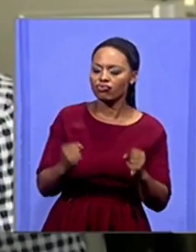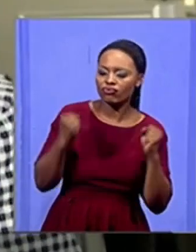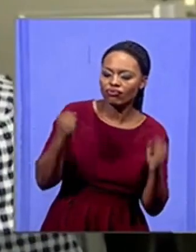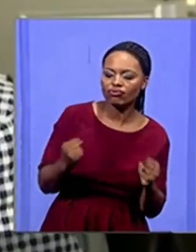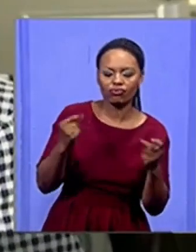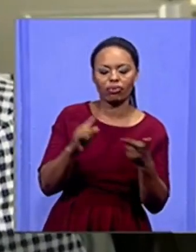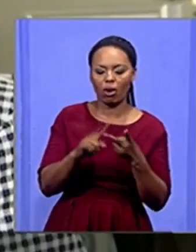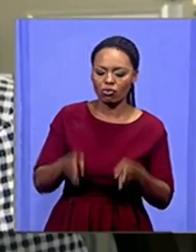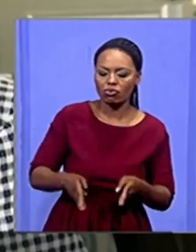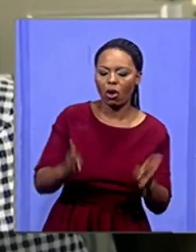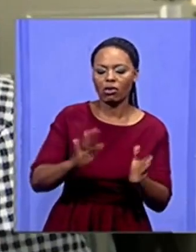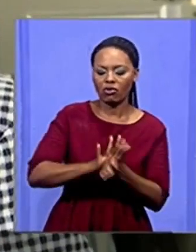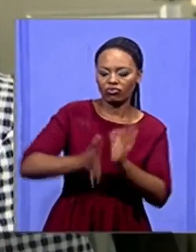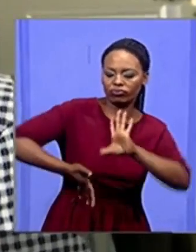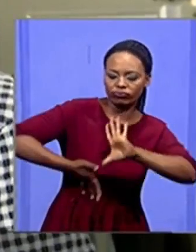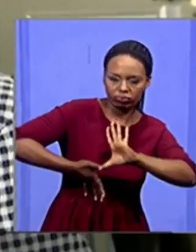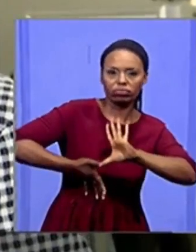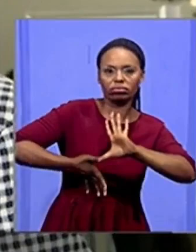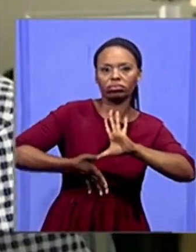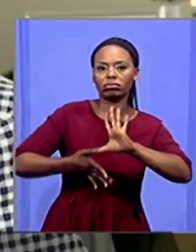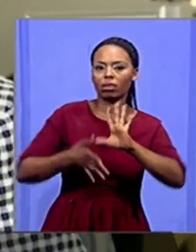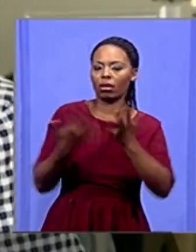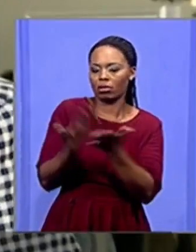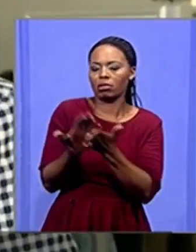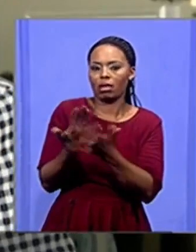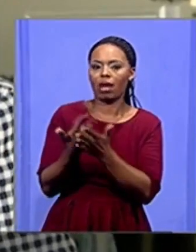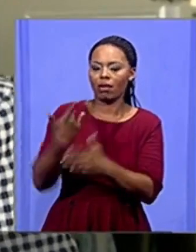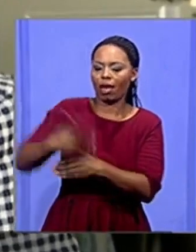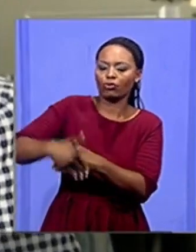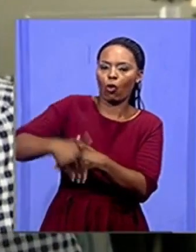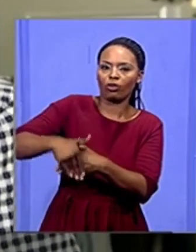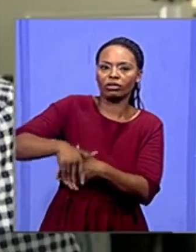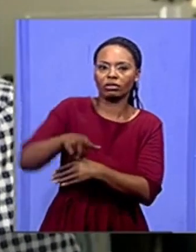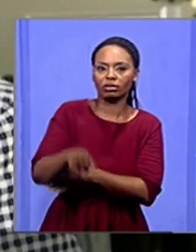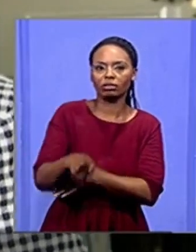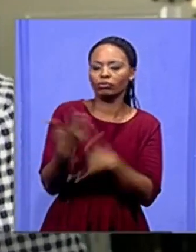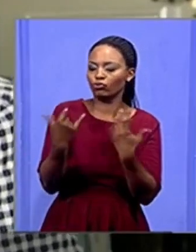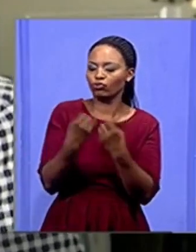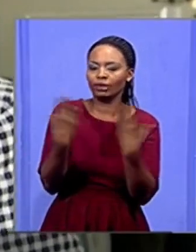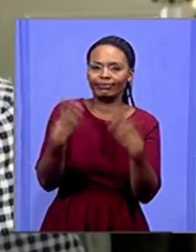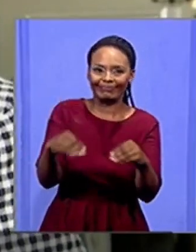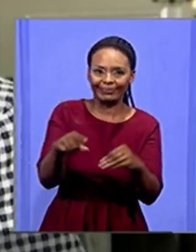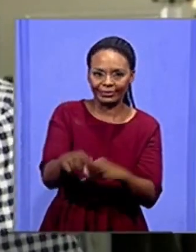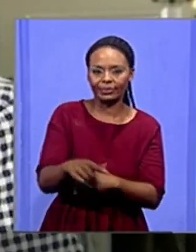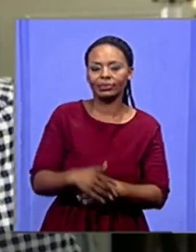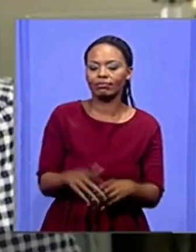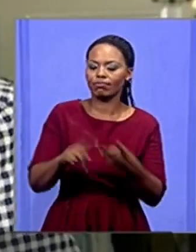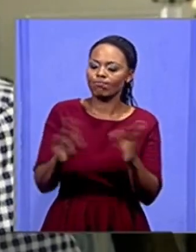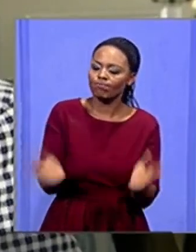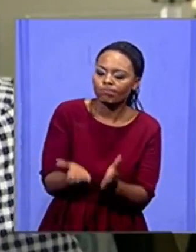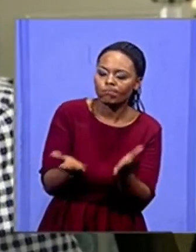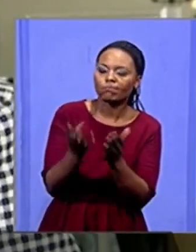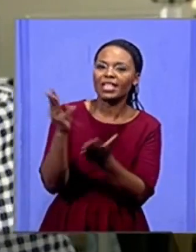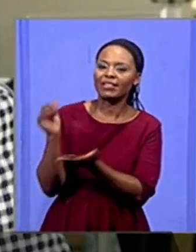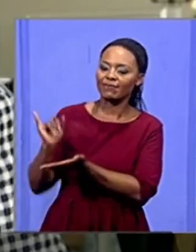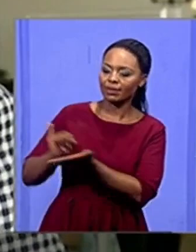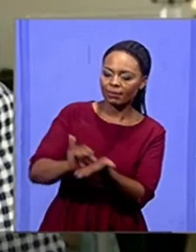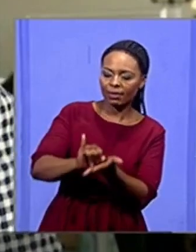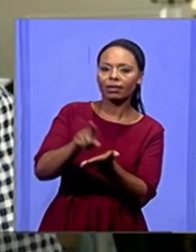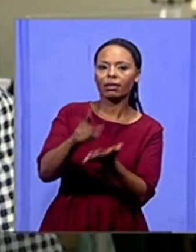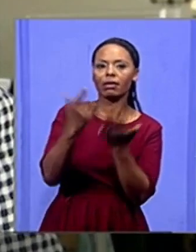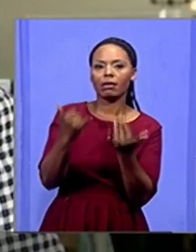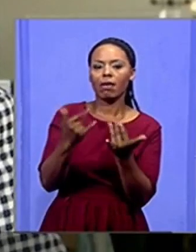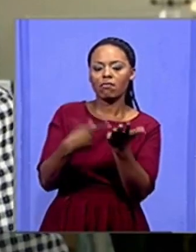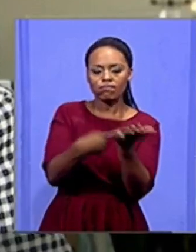port infrastructure to be able to export those commodities. We need encouragement for investment to be able to